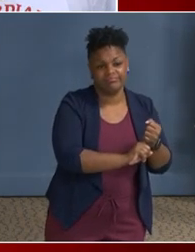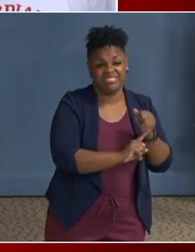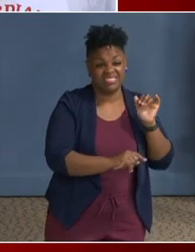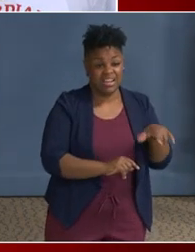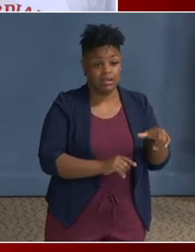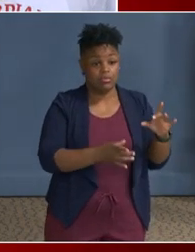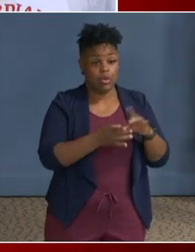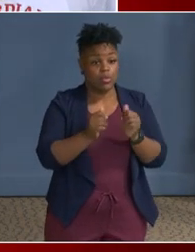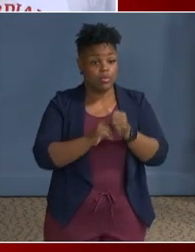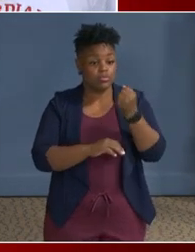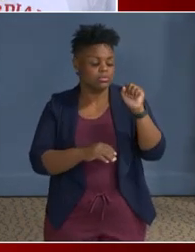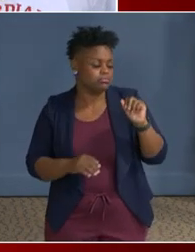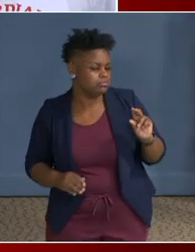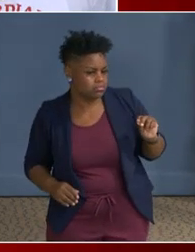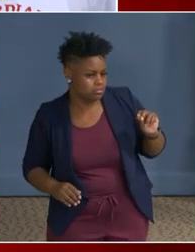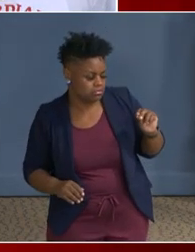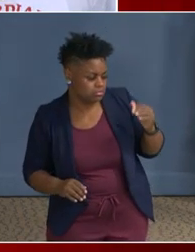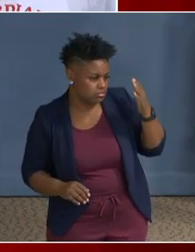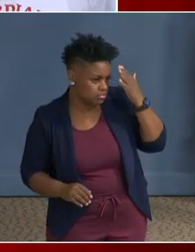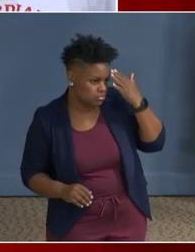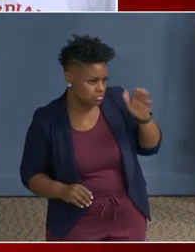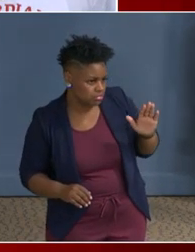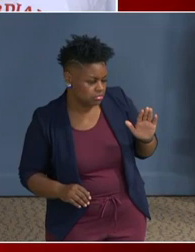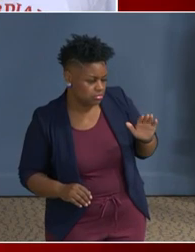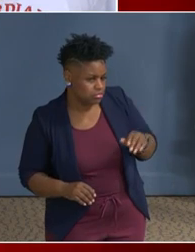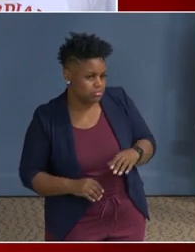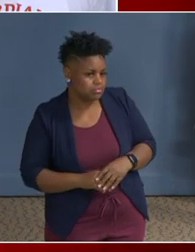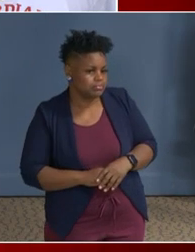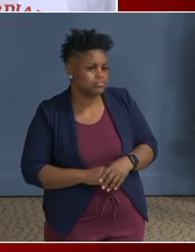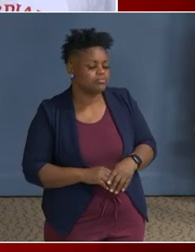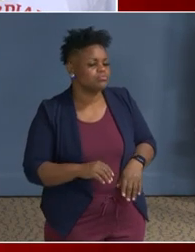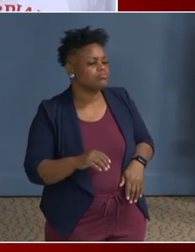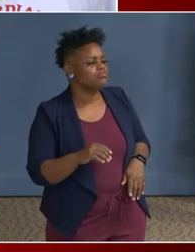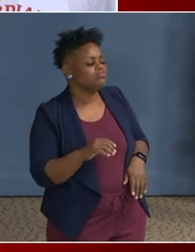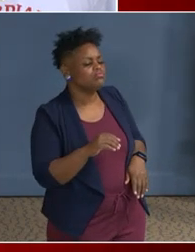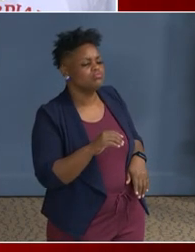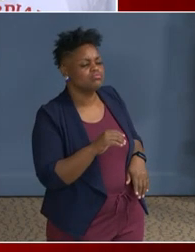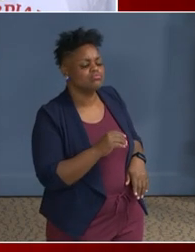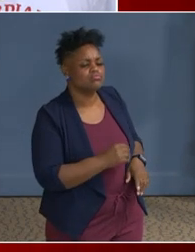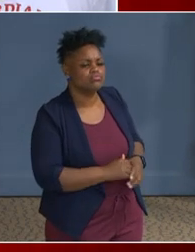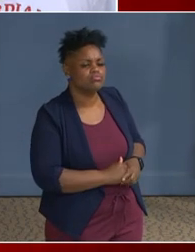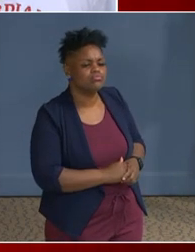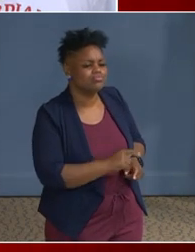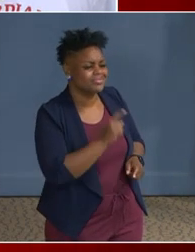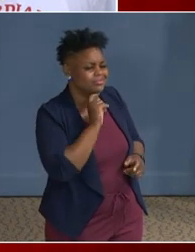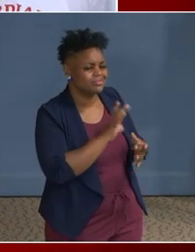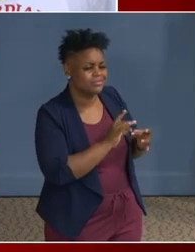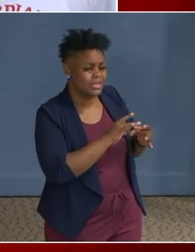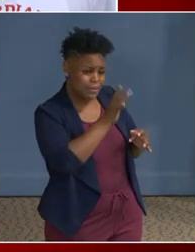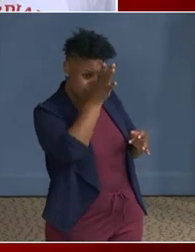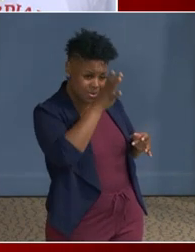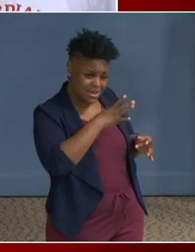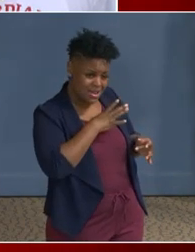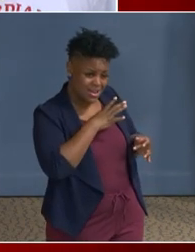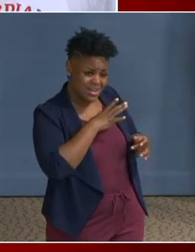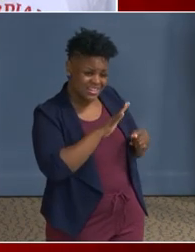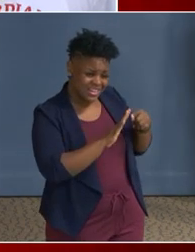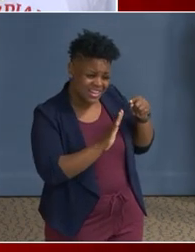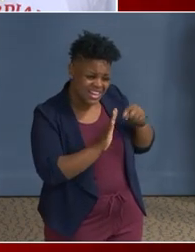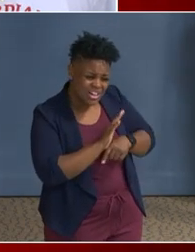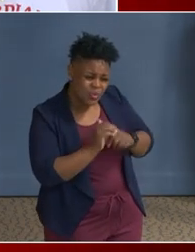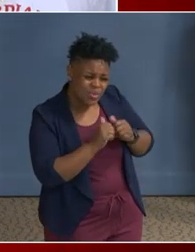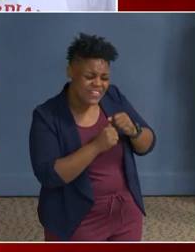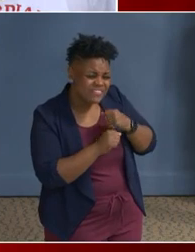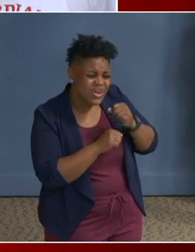Yes. Do you have any more information on the 33-year-old man that was killed due to the fireworks incident? Ooh, very sad. Yeah, that happened up in